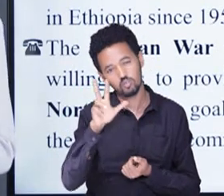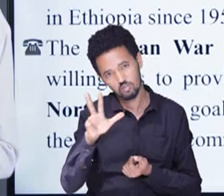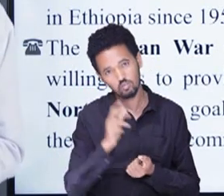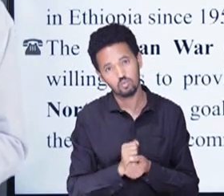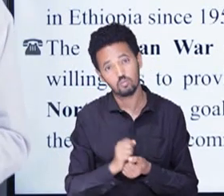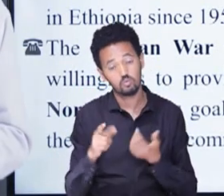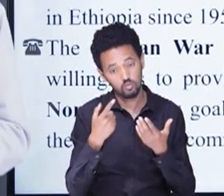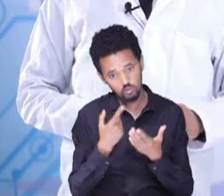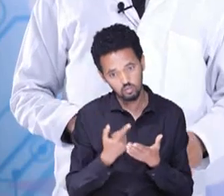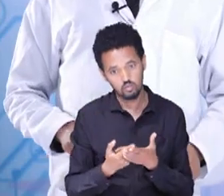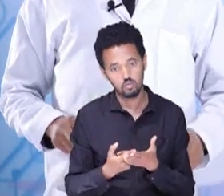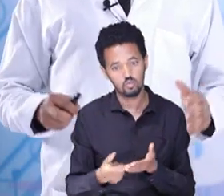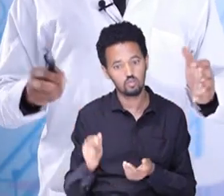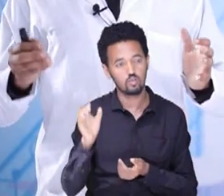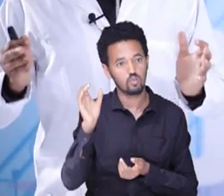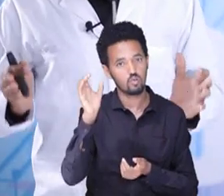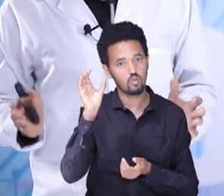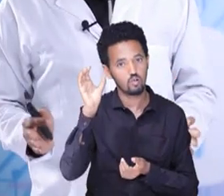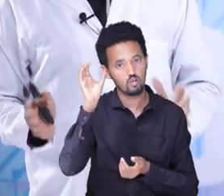During the time of the Korean War